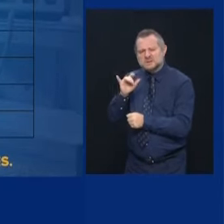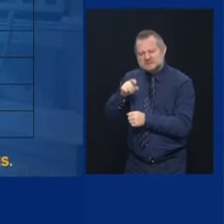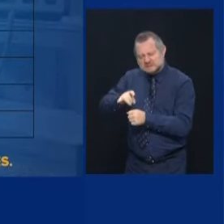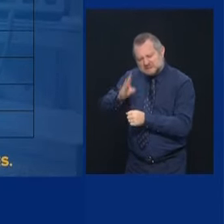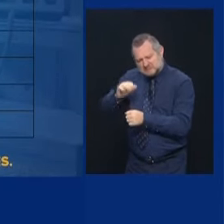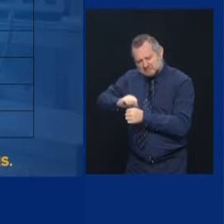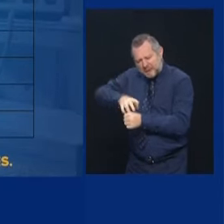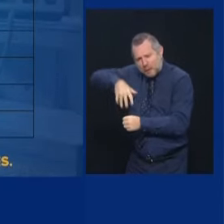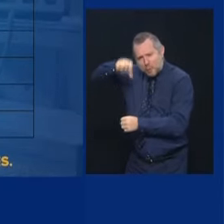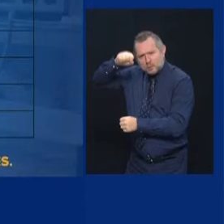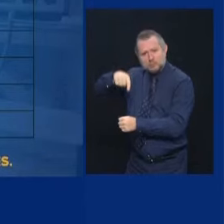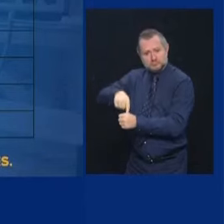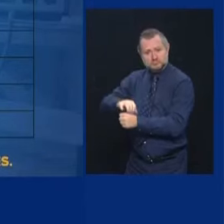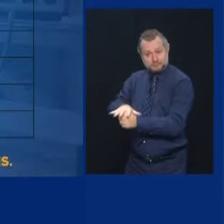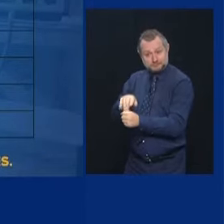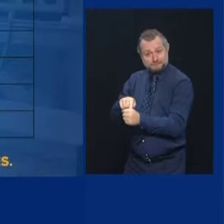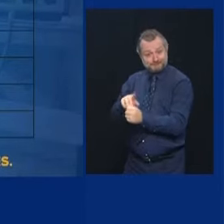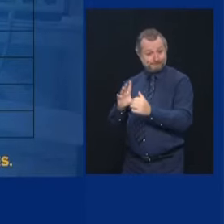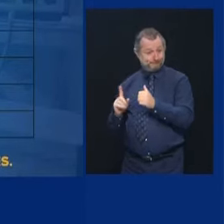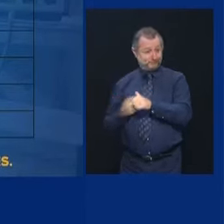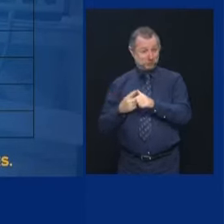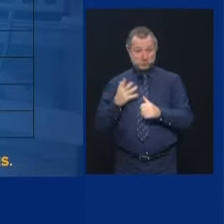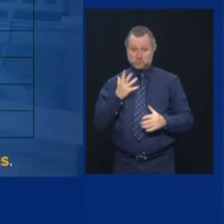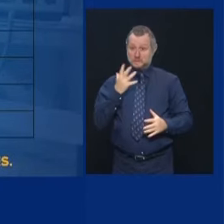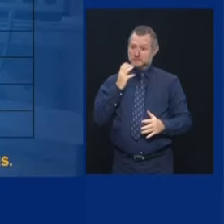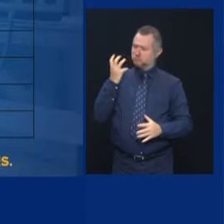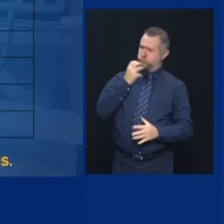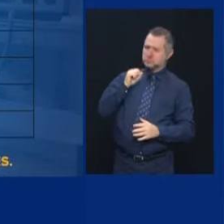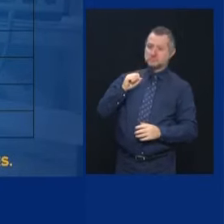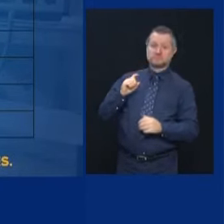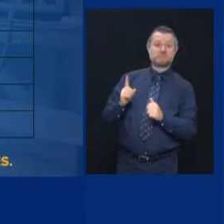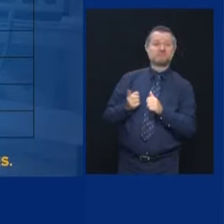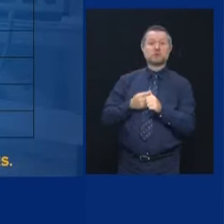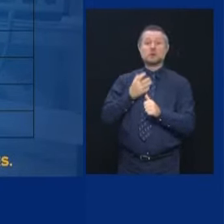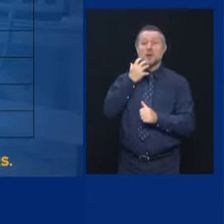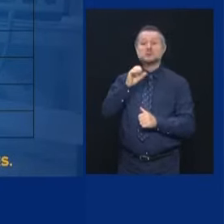Where was the first hotspot in the United States of America? Trivia contest.